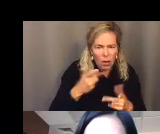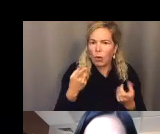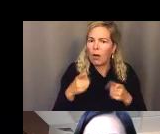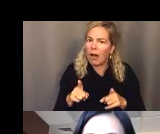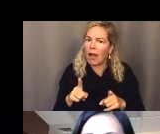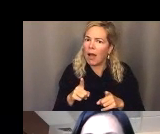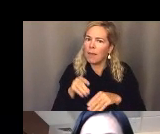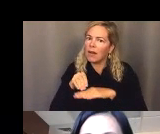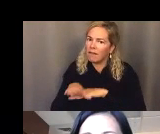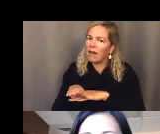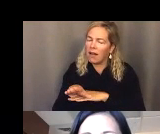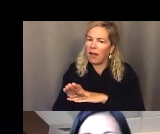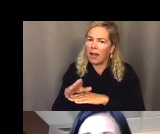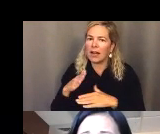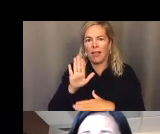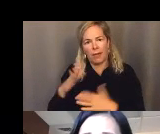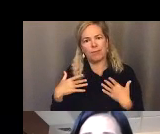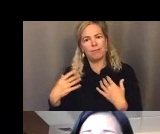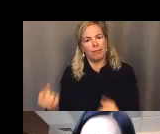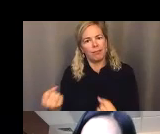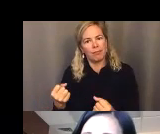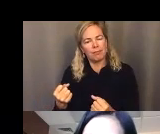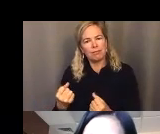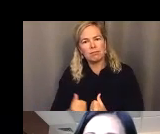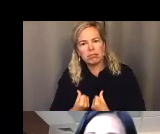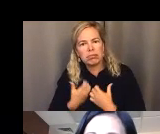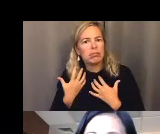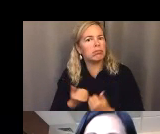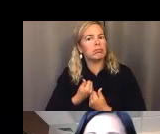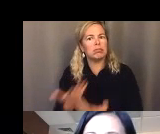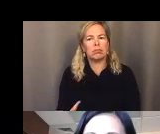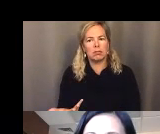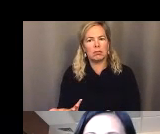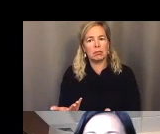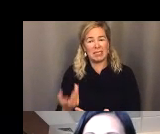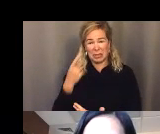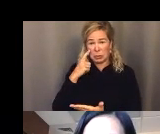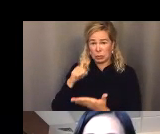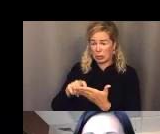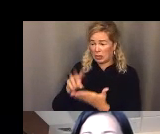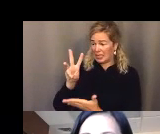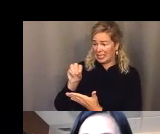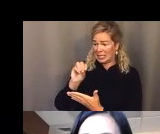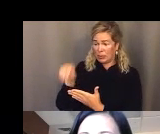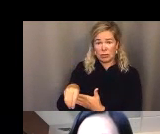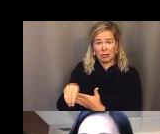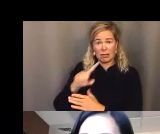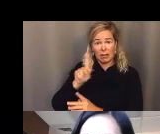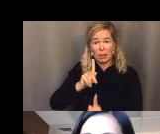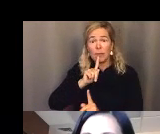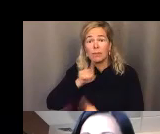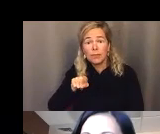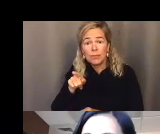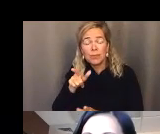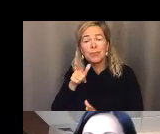burnout. The bar graph on the right shows that about 60% of our respondents felt that it was impacting their career